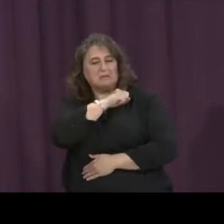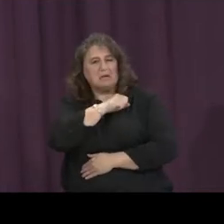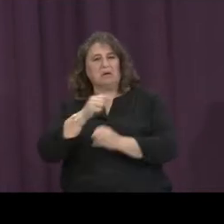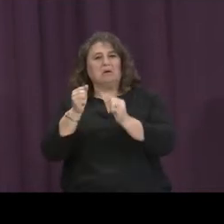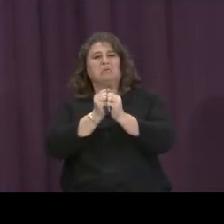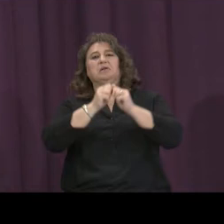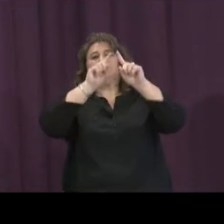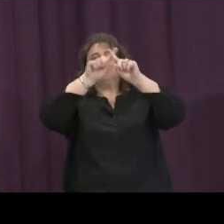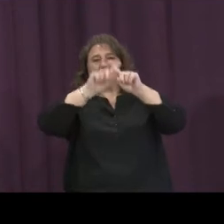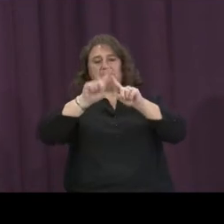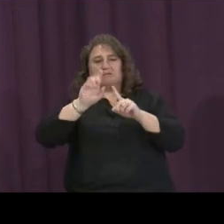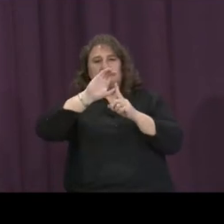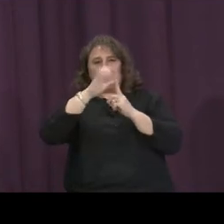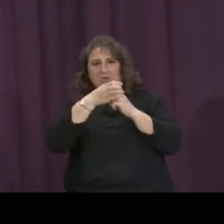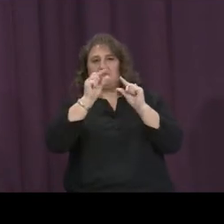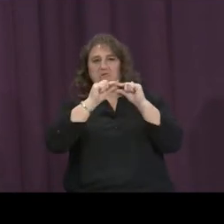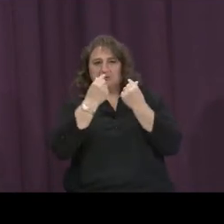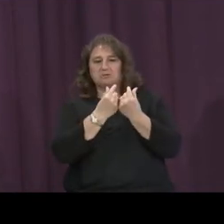groups.